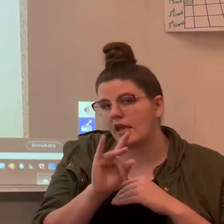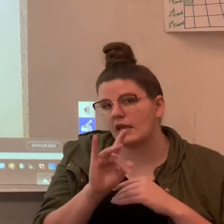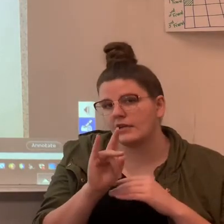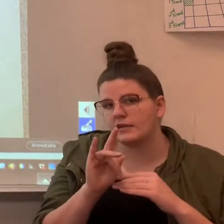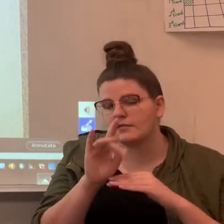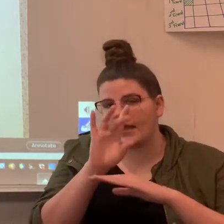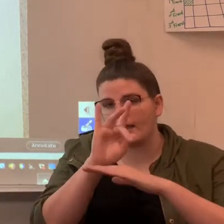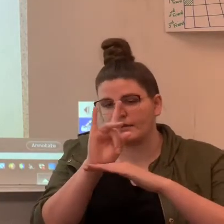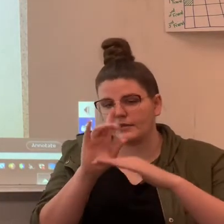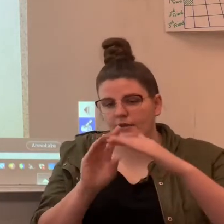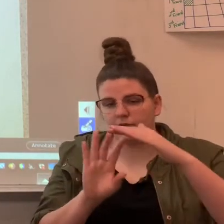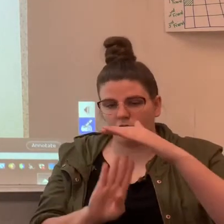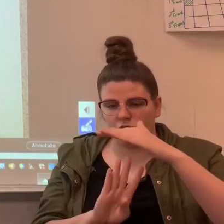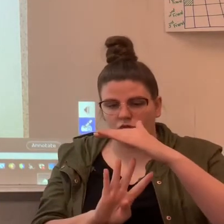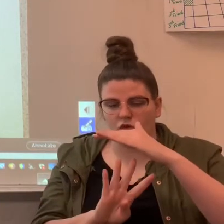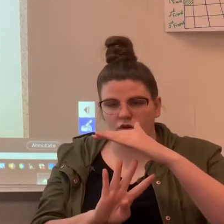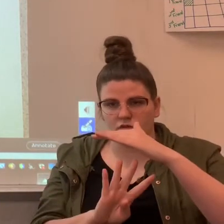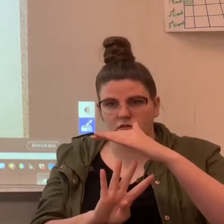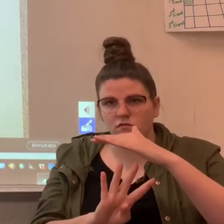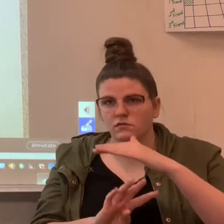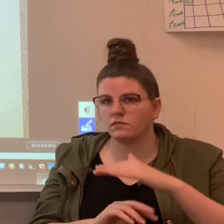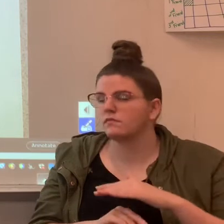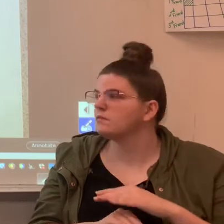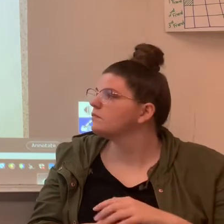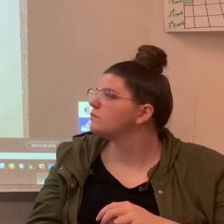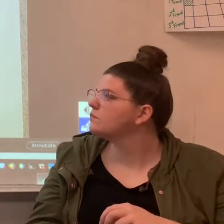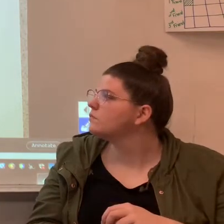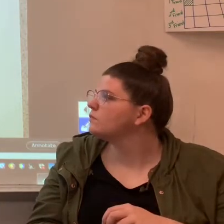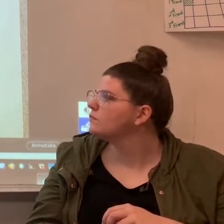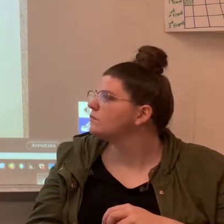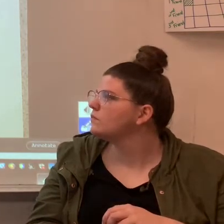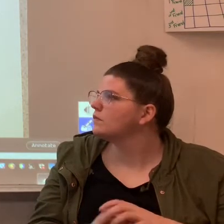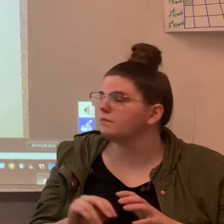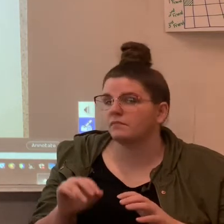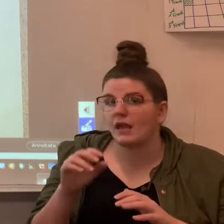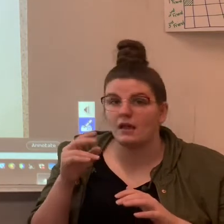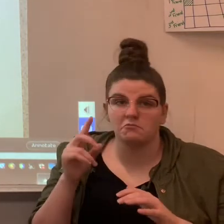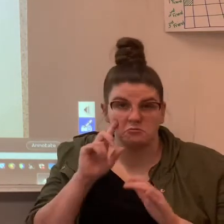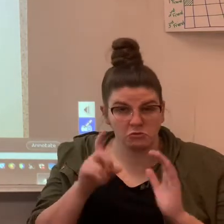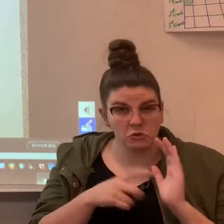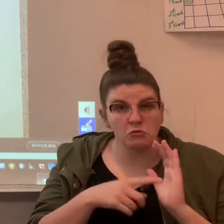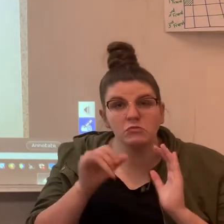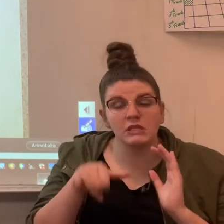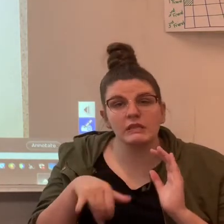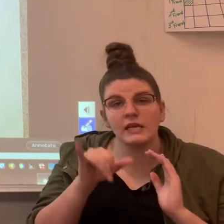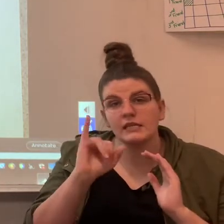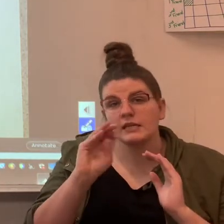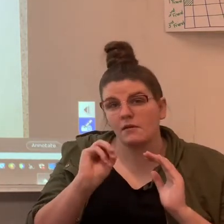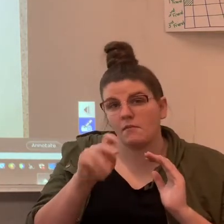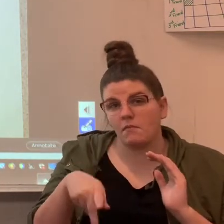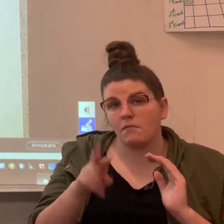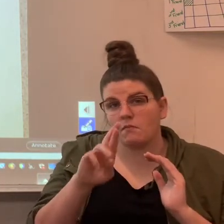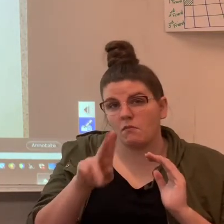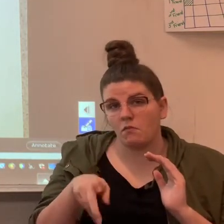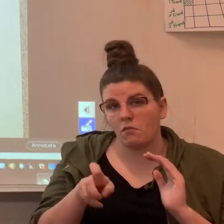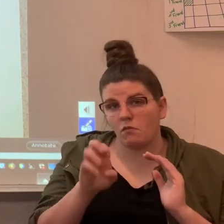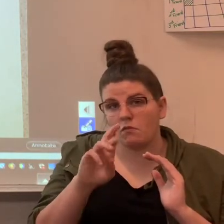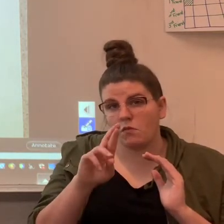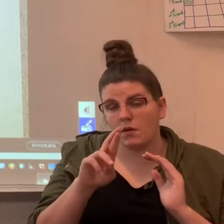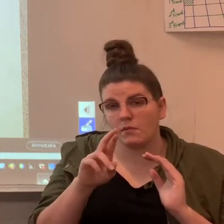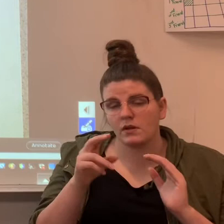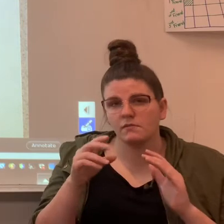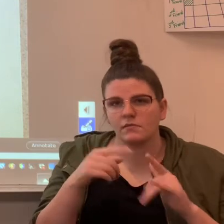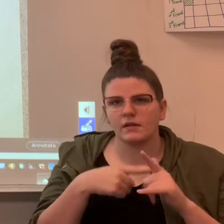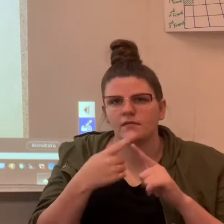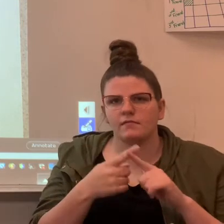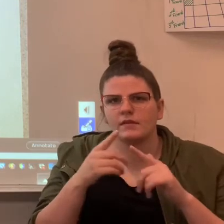wrote it as a fraction, 18 divided by 4, I would see it's improper. I would house divide. 18 divided